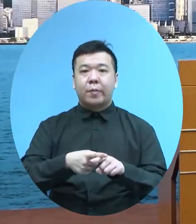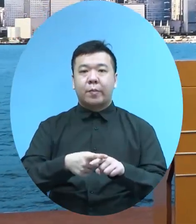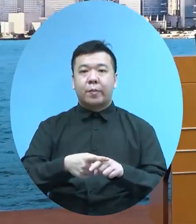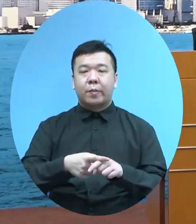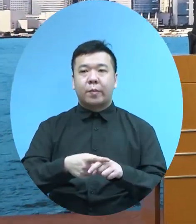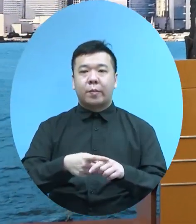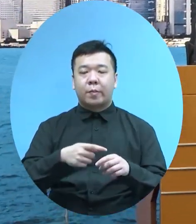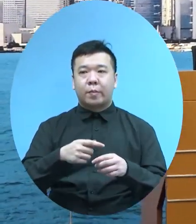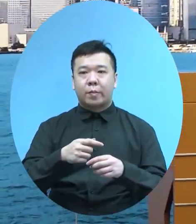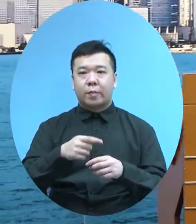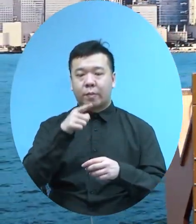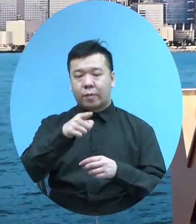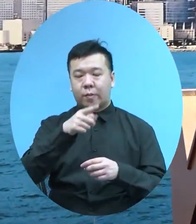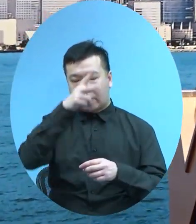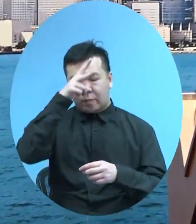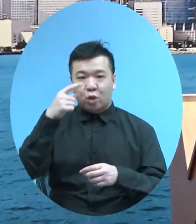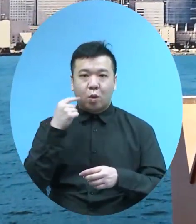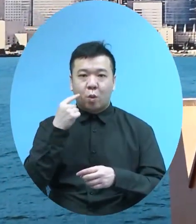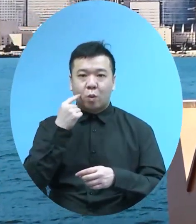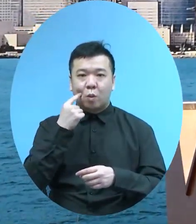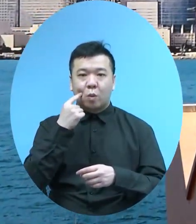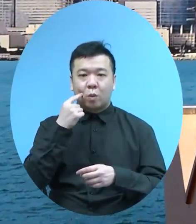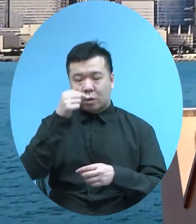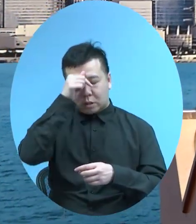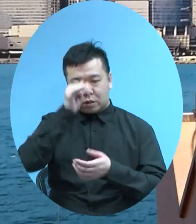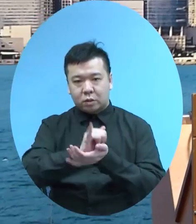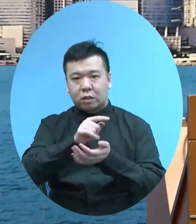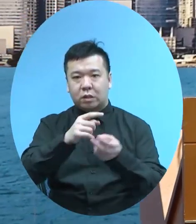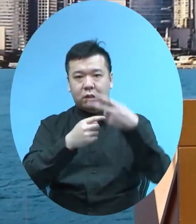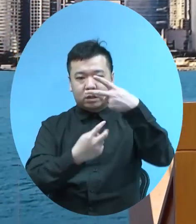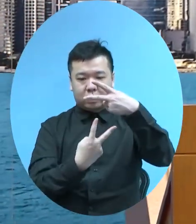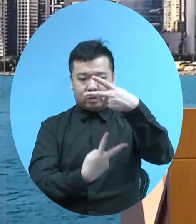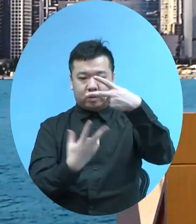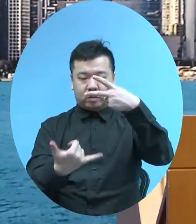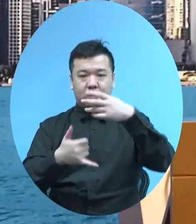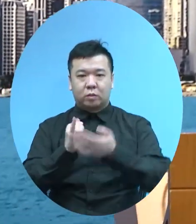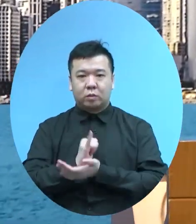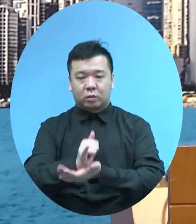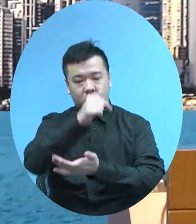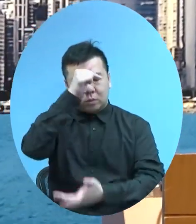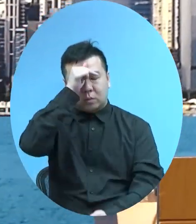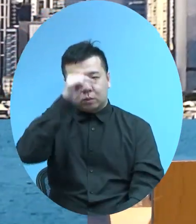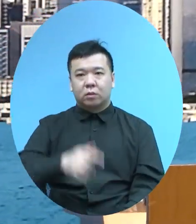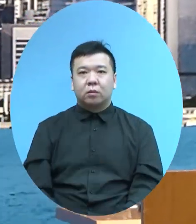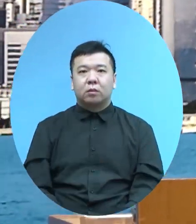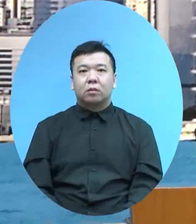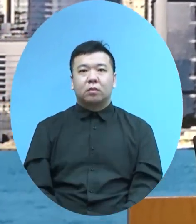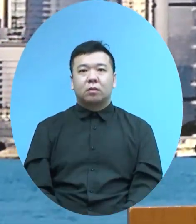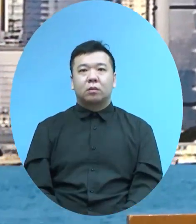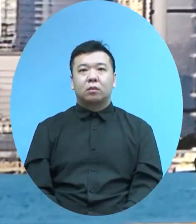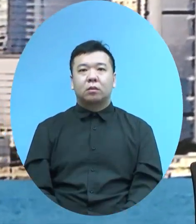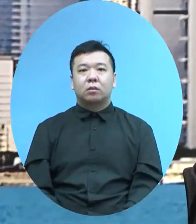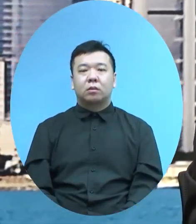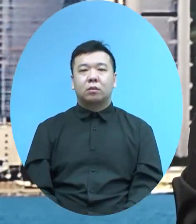Christian Hospital on 26th of February. So concerning the North